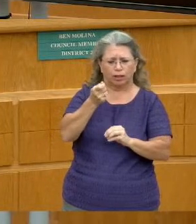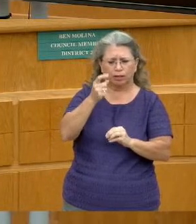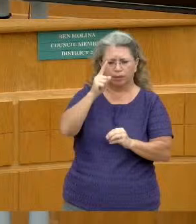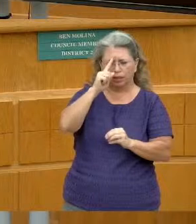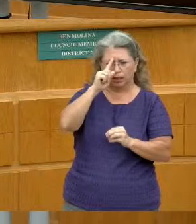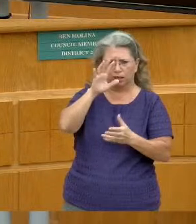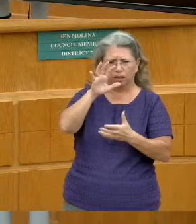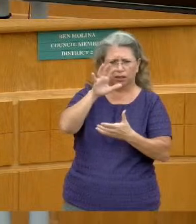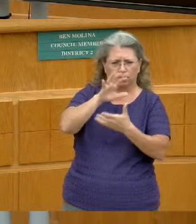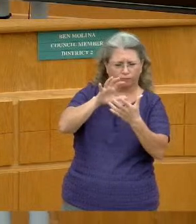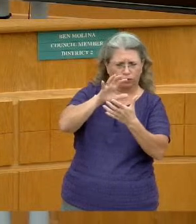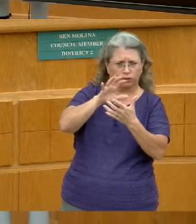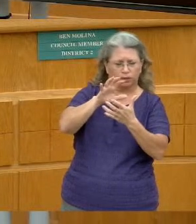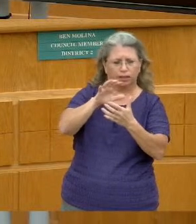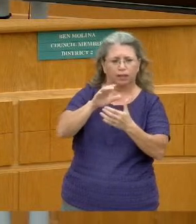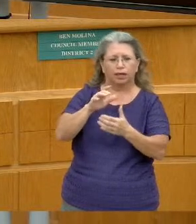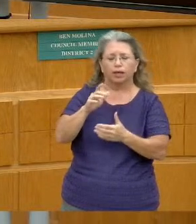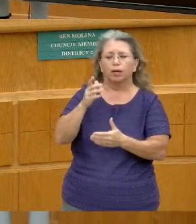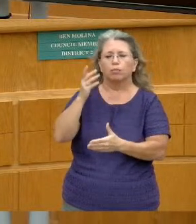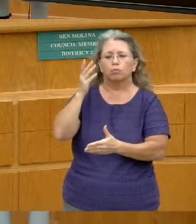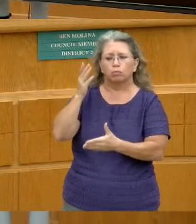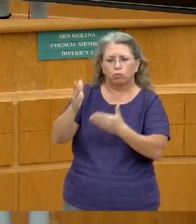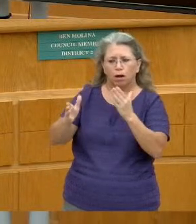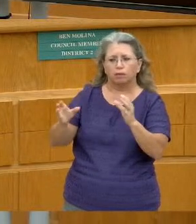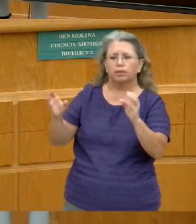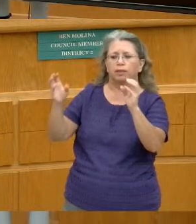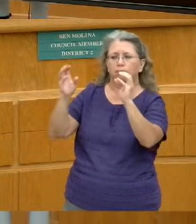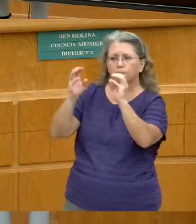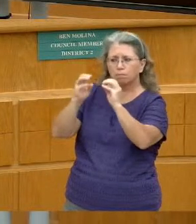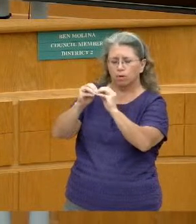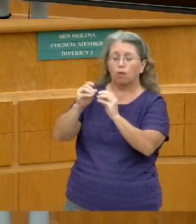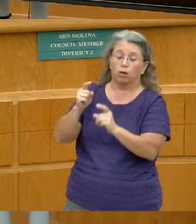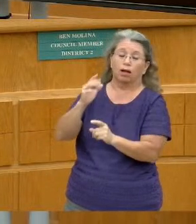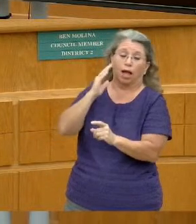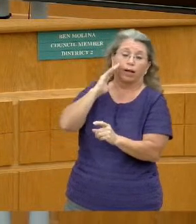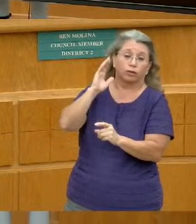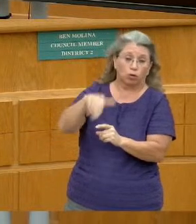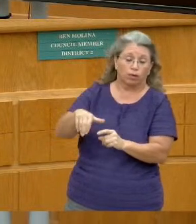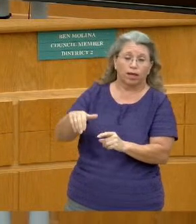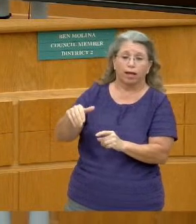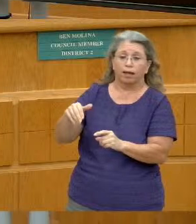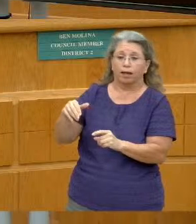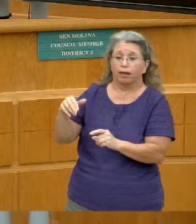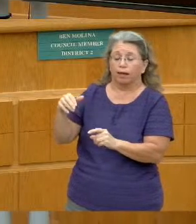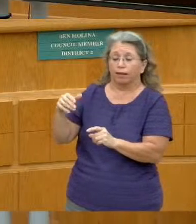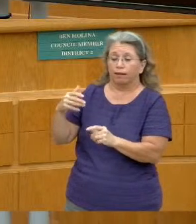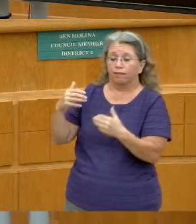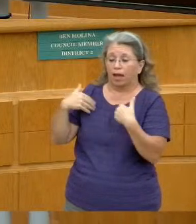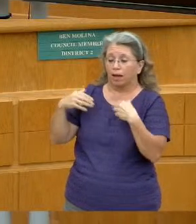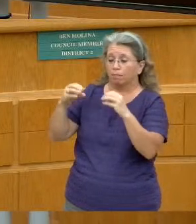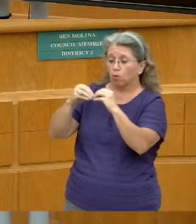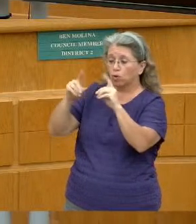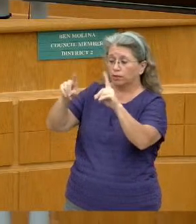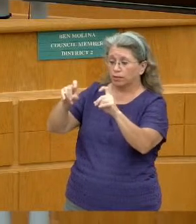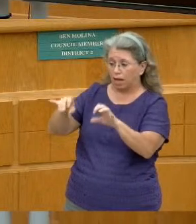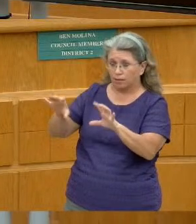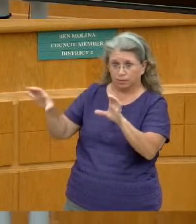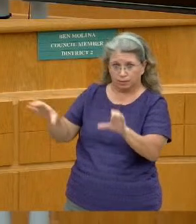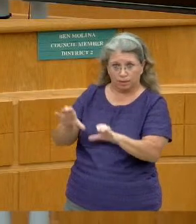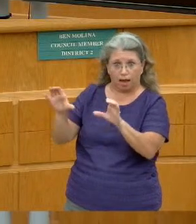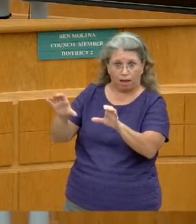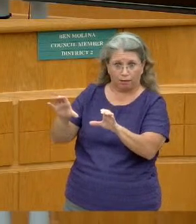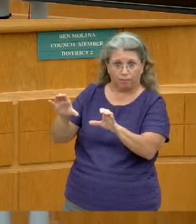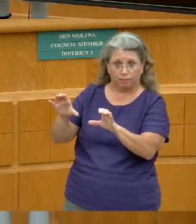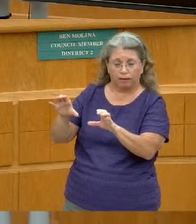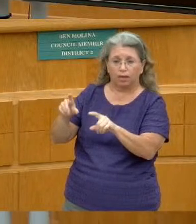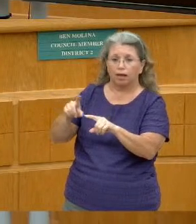that there's probably more tests out there that have been, well, I know there's more tests out there that have been given, but those numbers haven't come in because